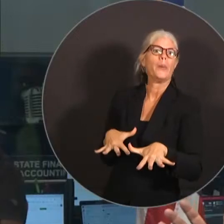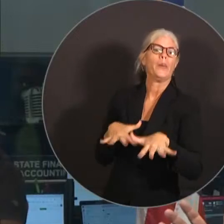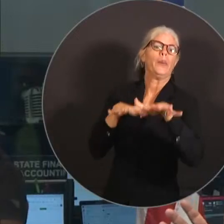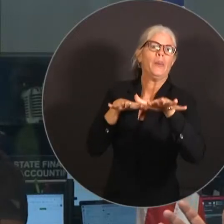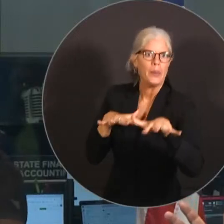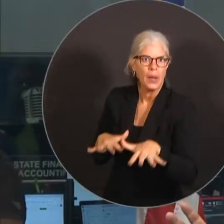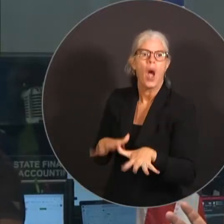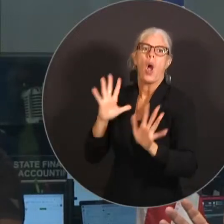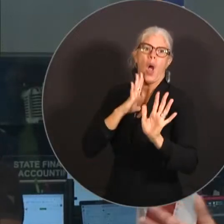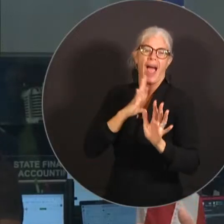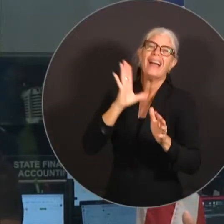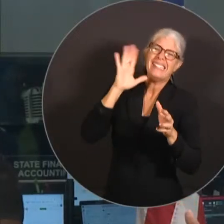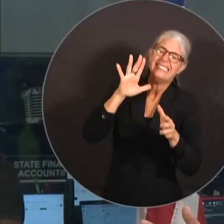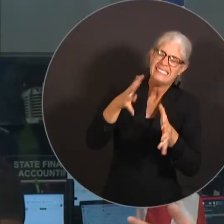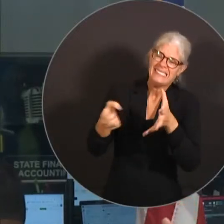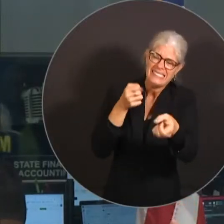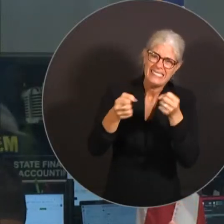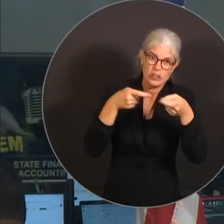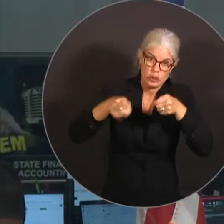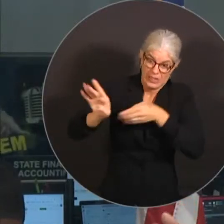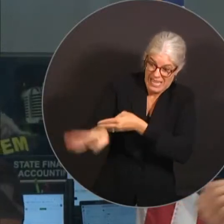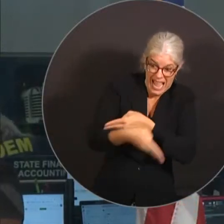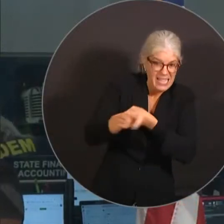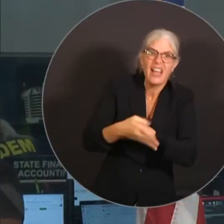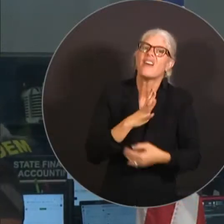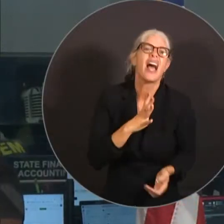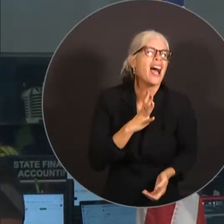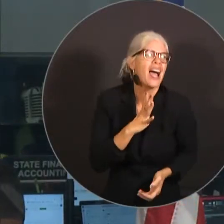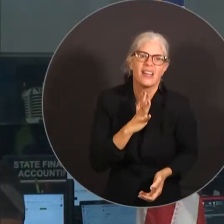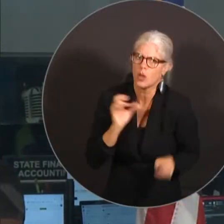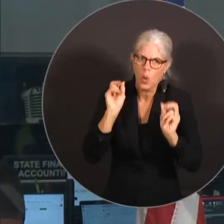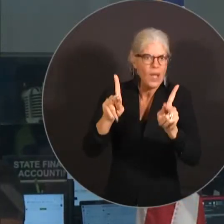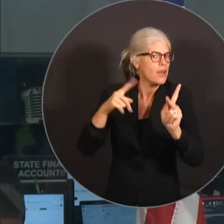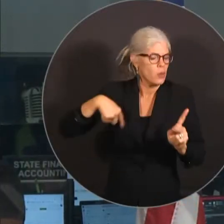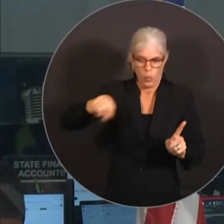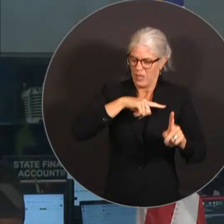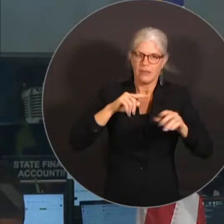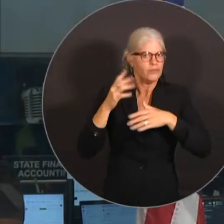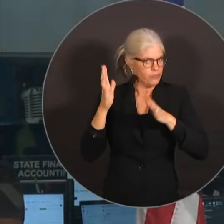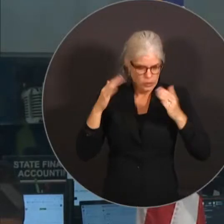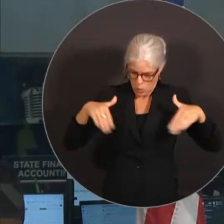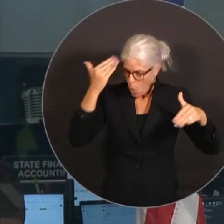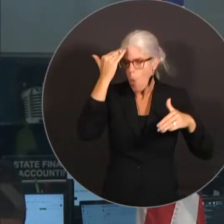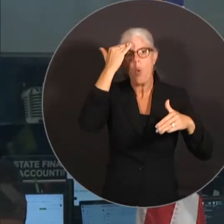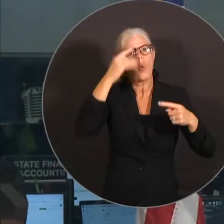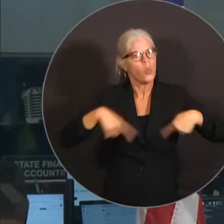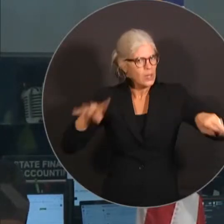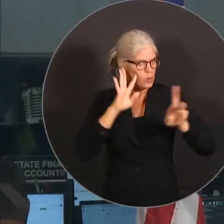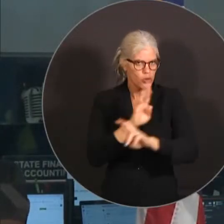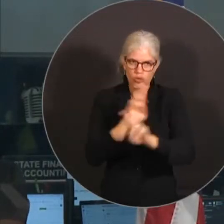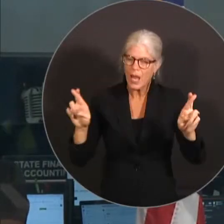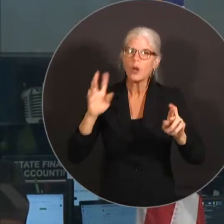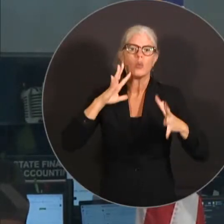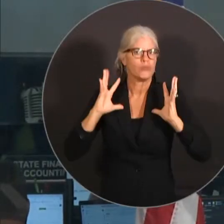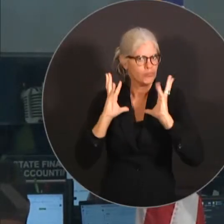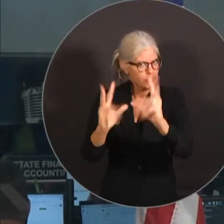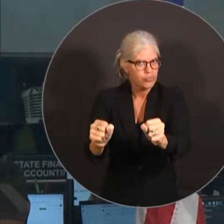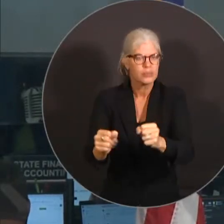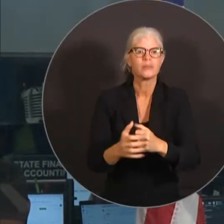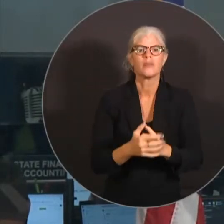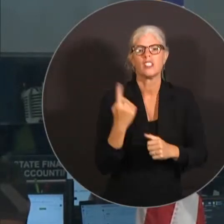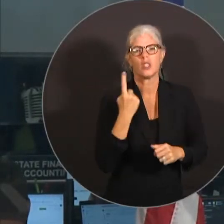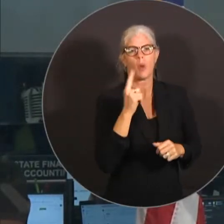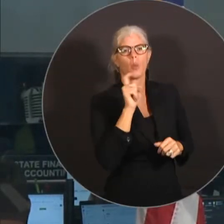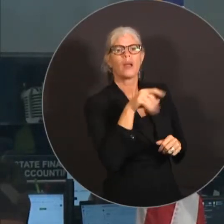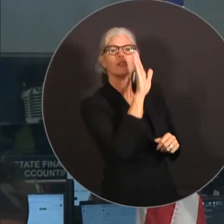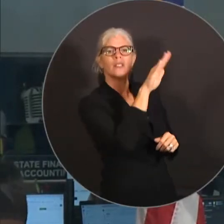the dark in the middle of the night. But that's fine. They're going to do that. All of our folks are doing that, and they will be on target. Since you have so many people here in the